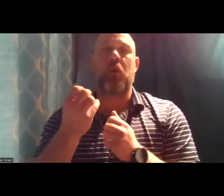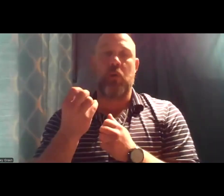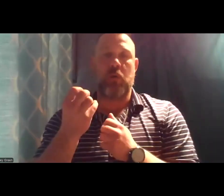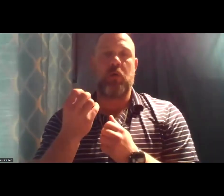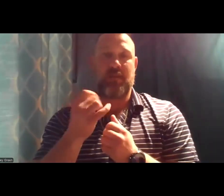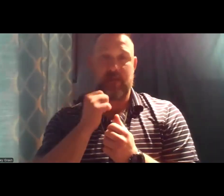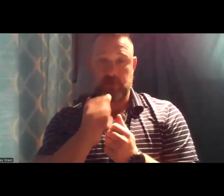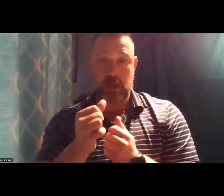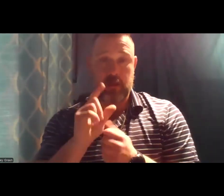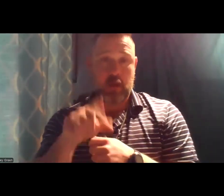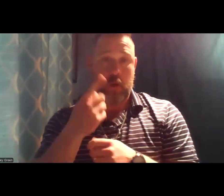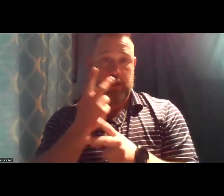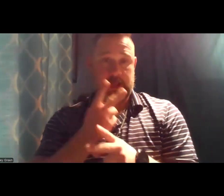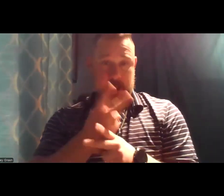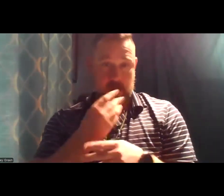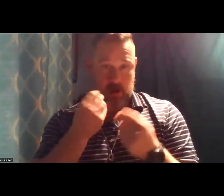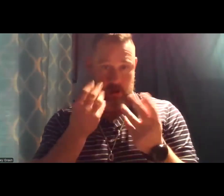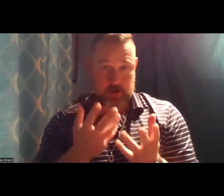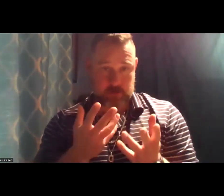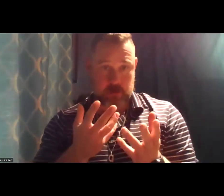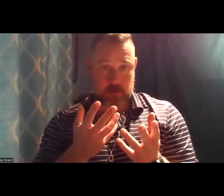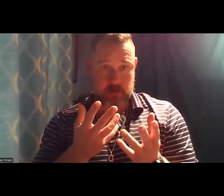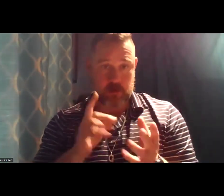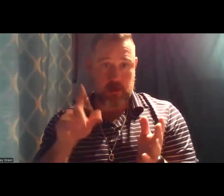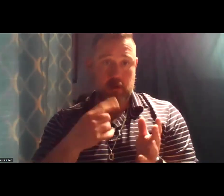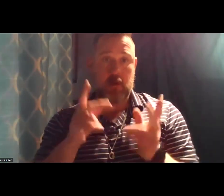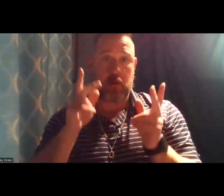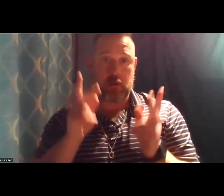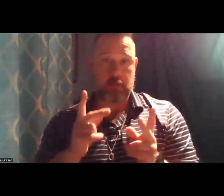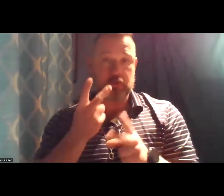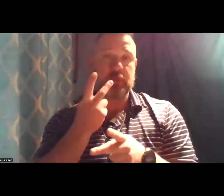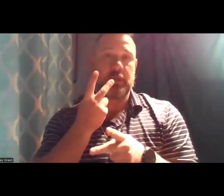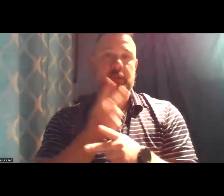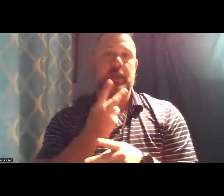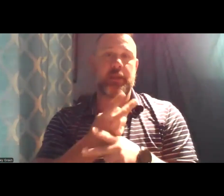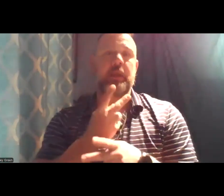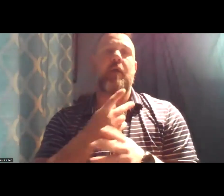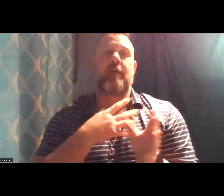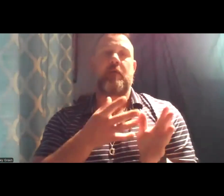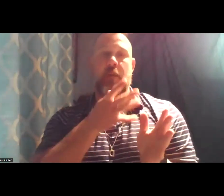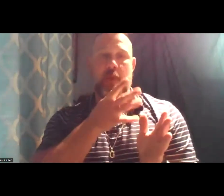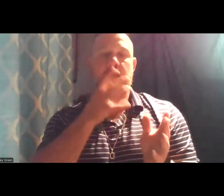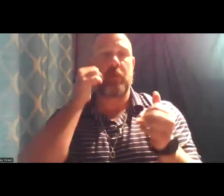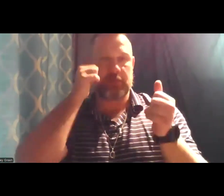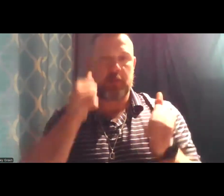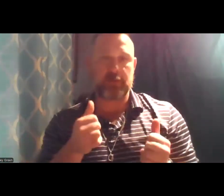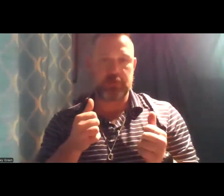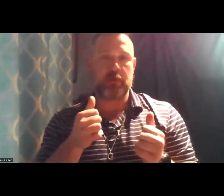was not the only caregiver, if I was not the only person taking care of my mother with dementia, I